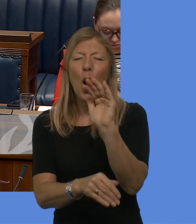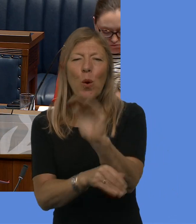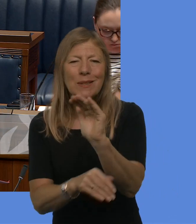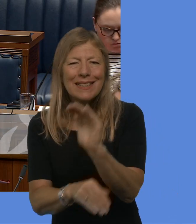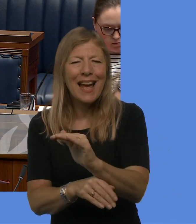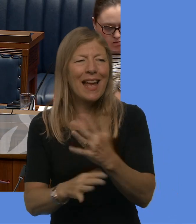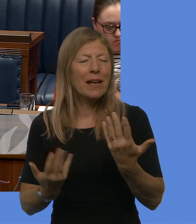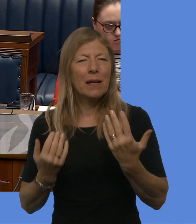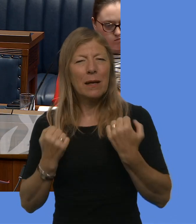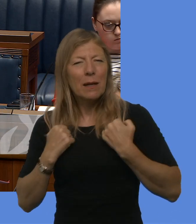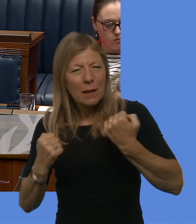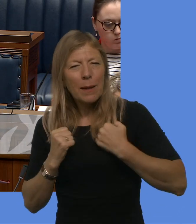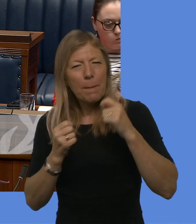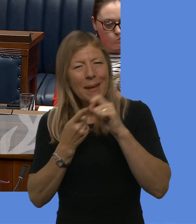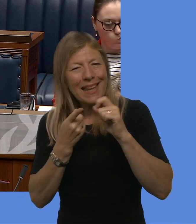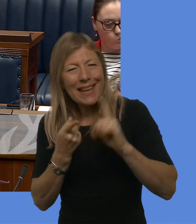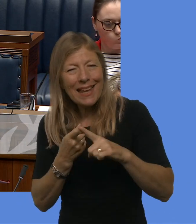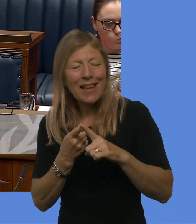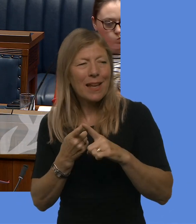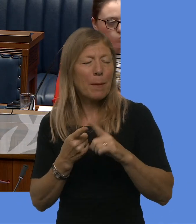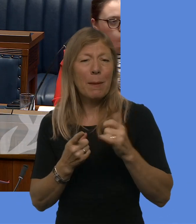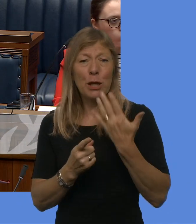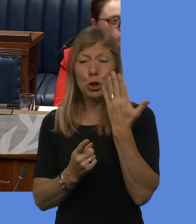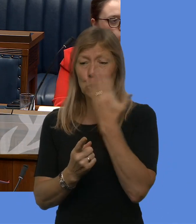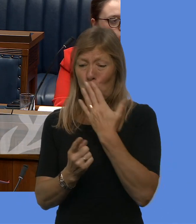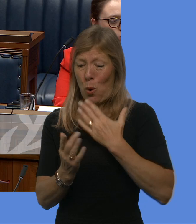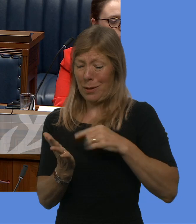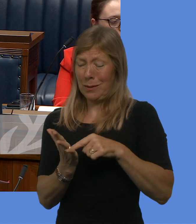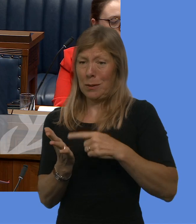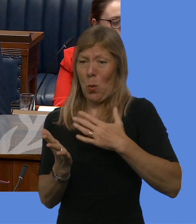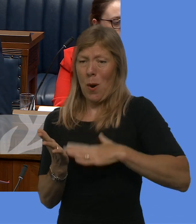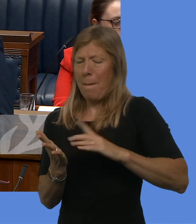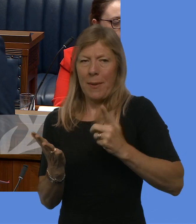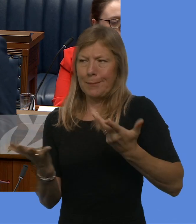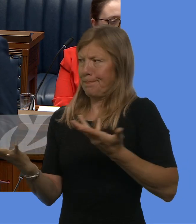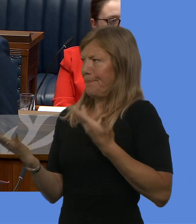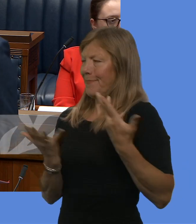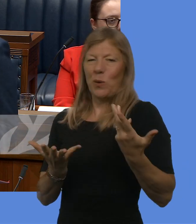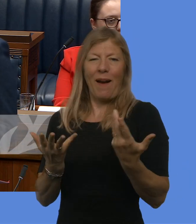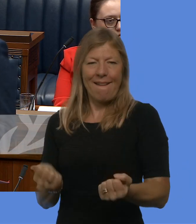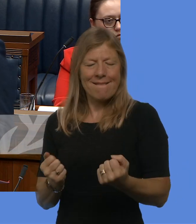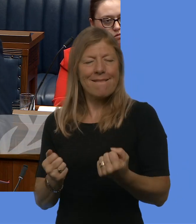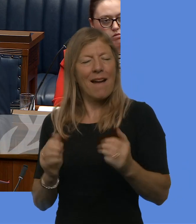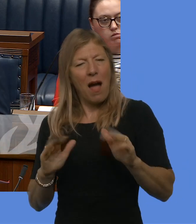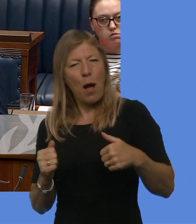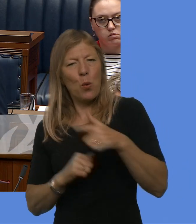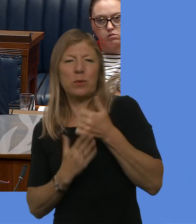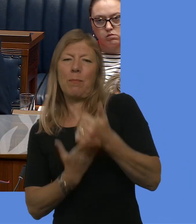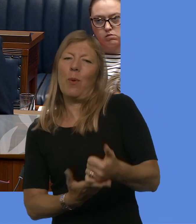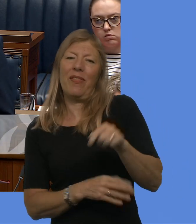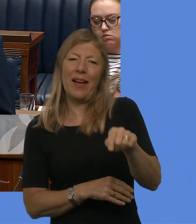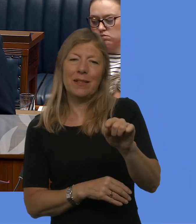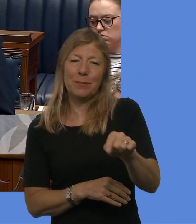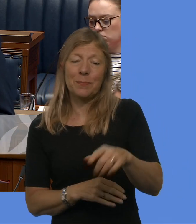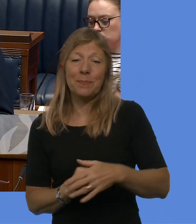to properly deliver its curriculum, how can we support this? So that is a new capital programme that I announced. We've given funding